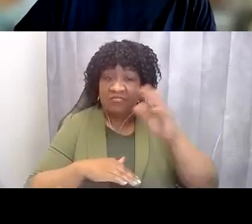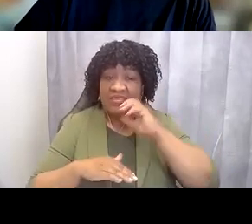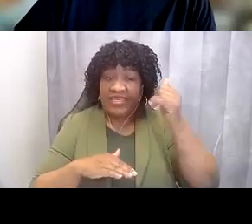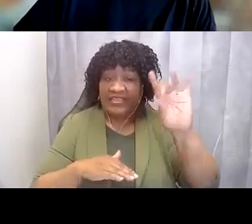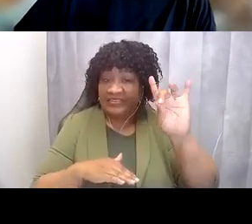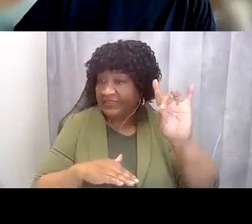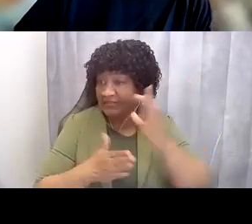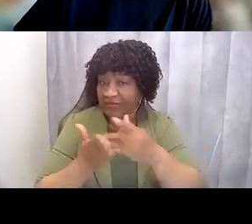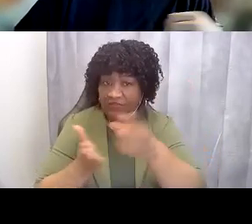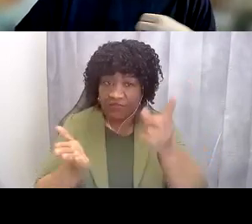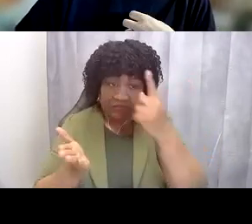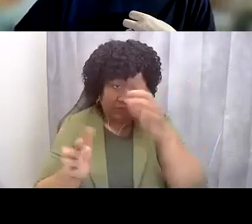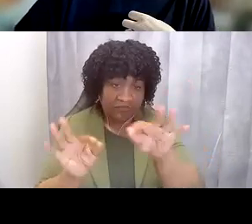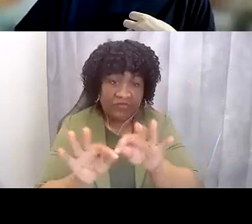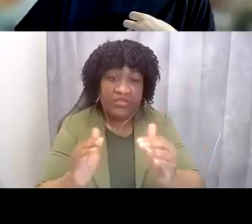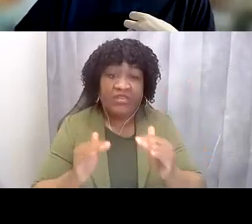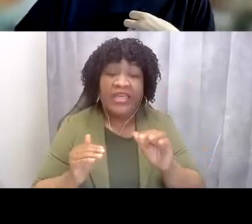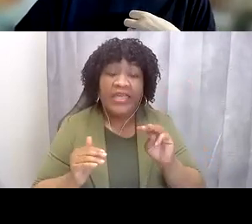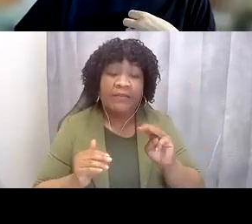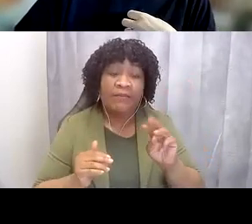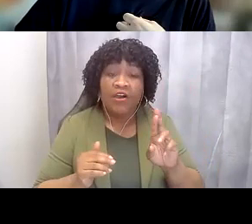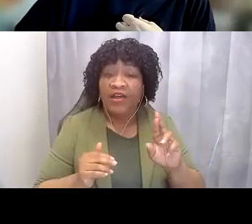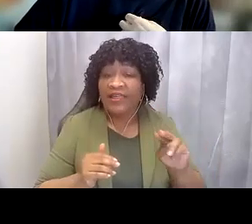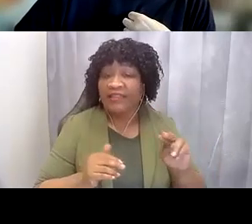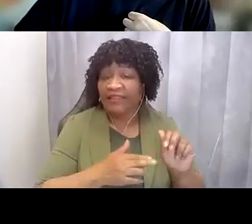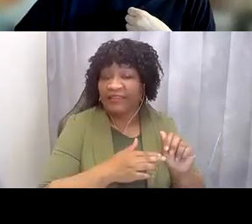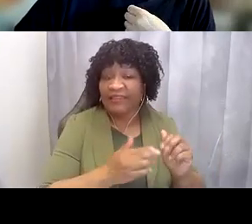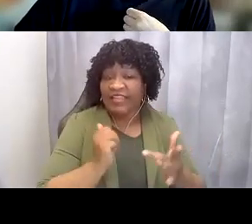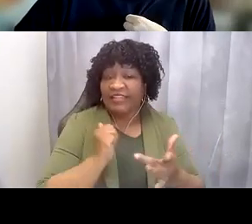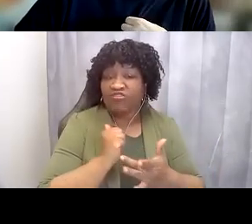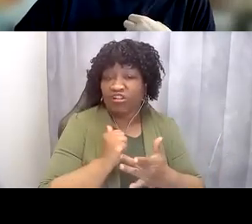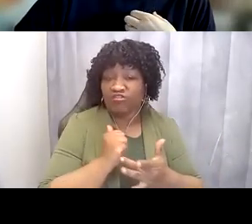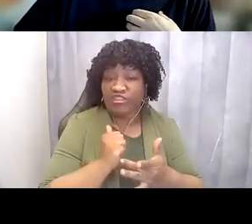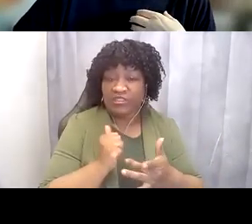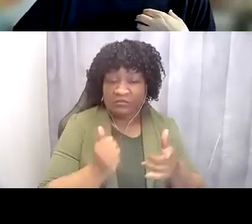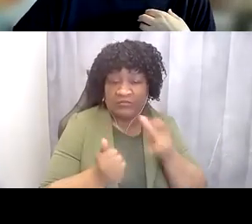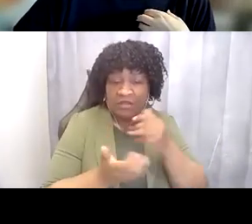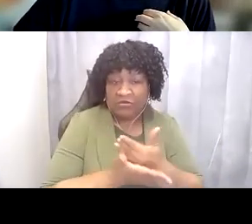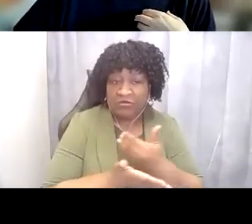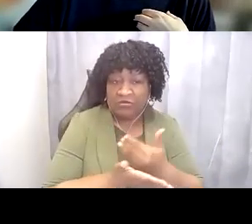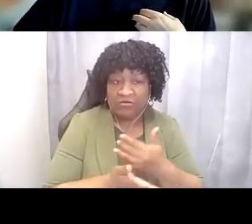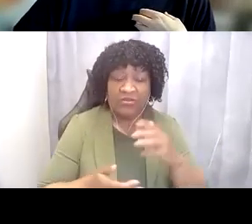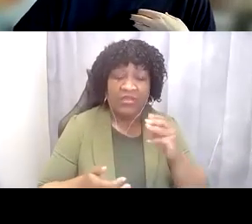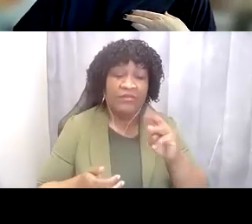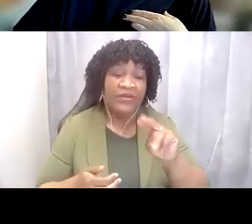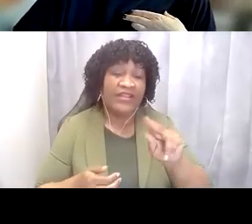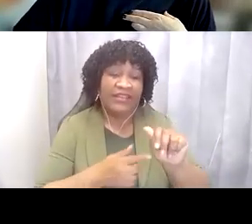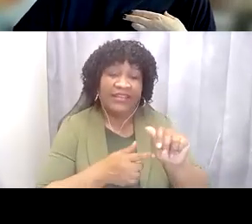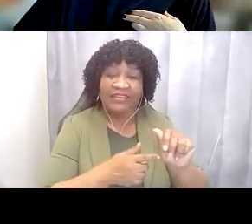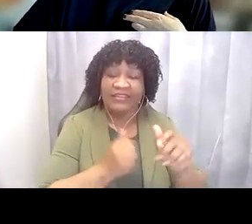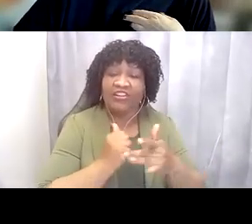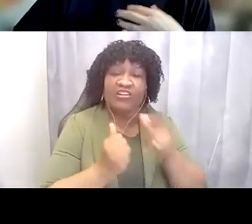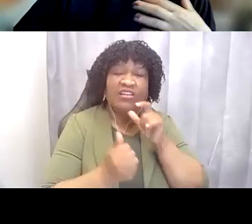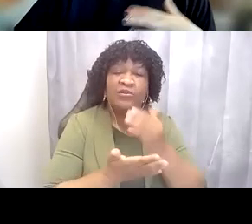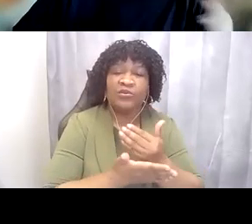to people. Also, mRNA technology is not new, and